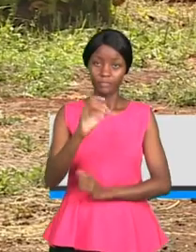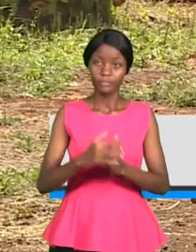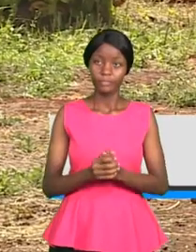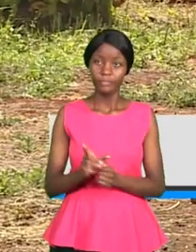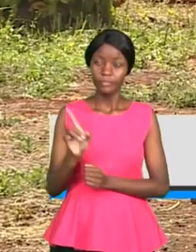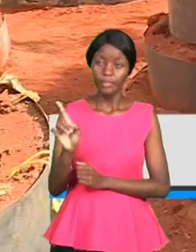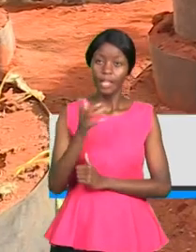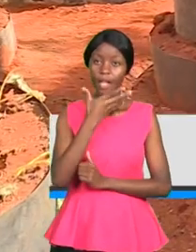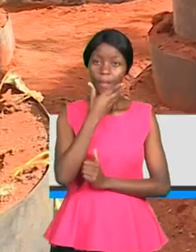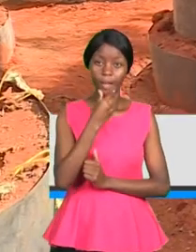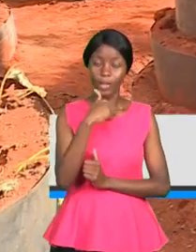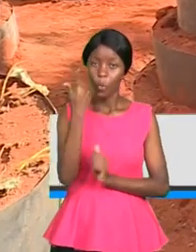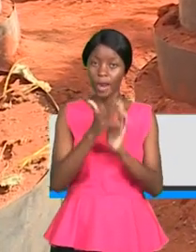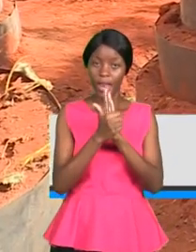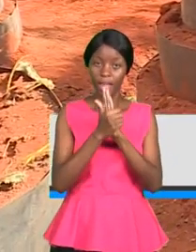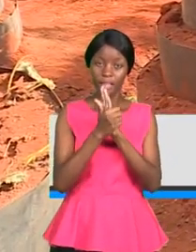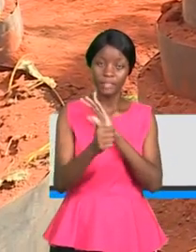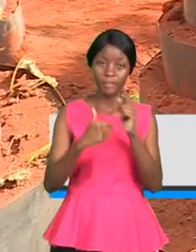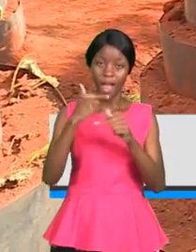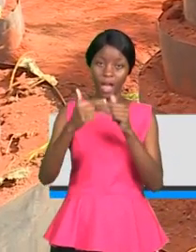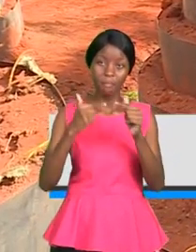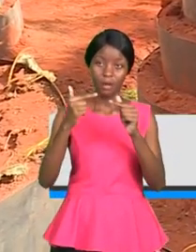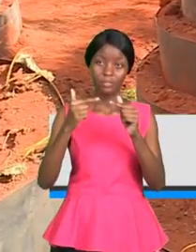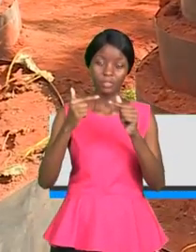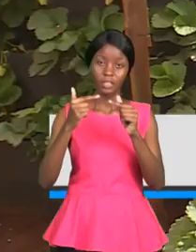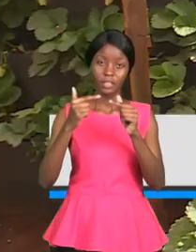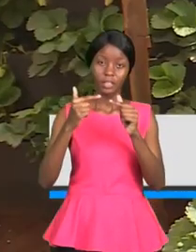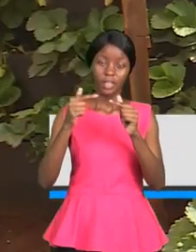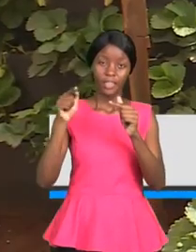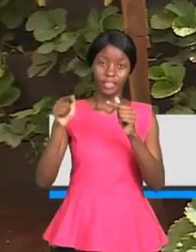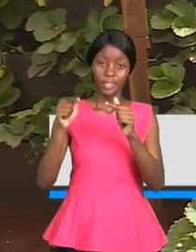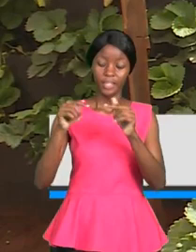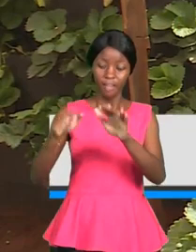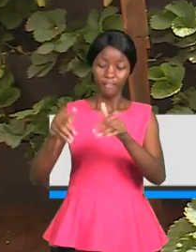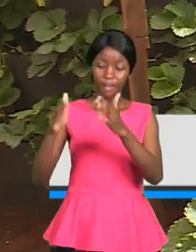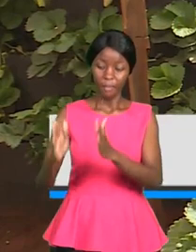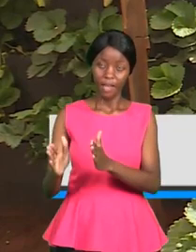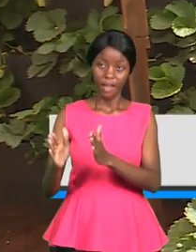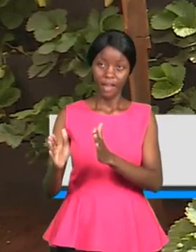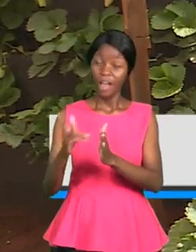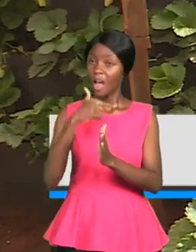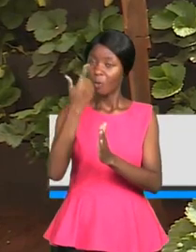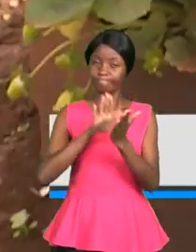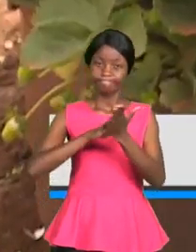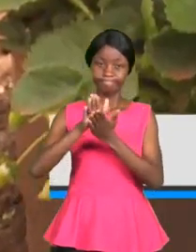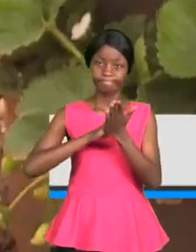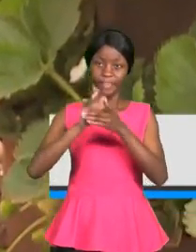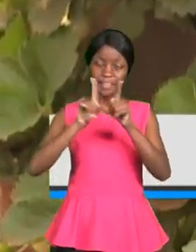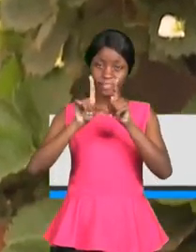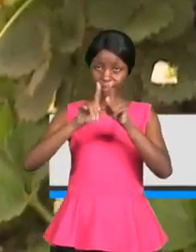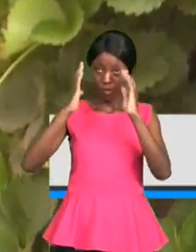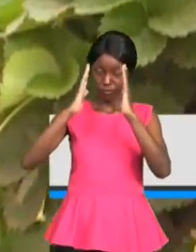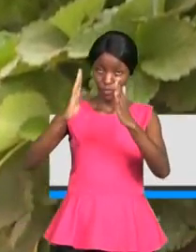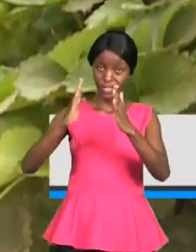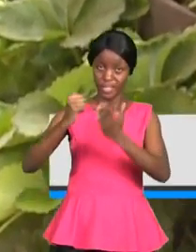Albert Kamatu, an expert in vertical and vermiculture farming, is a techno-savvy farmer whose passion and dedication